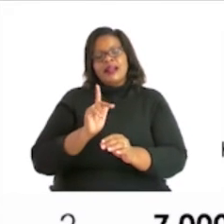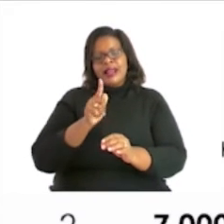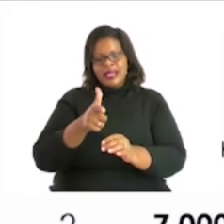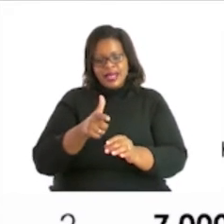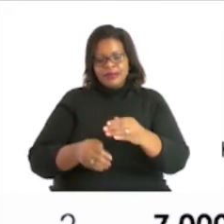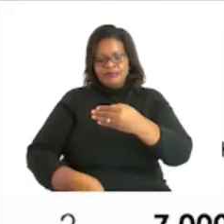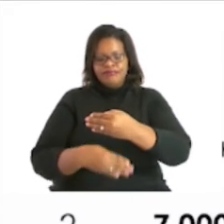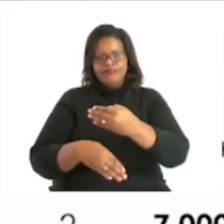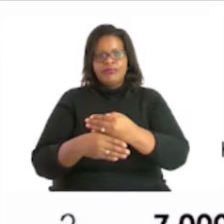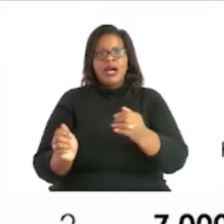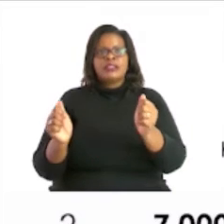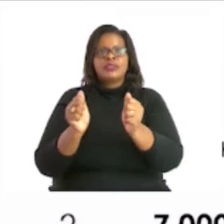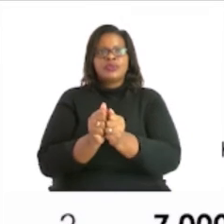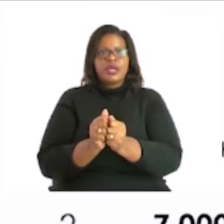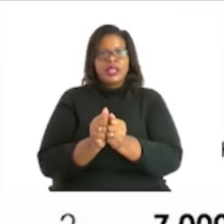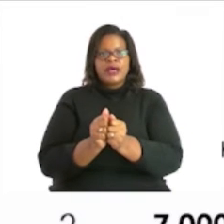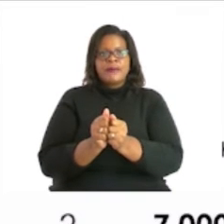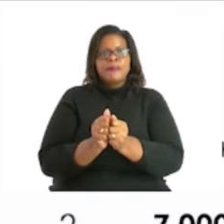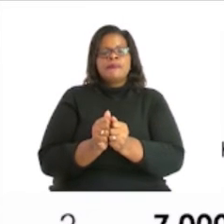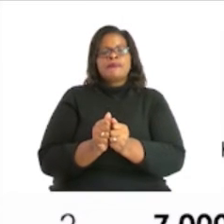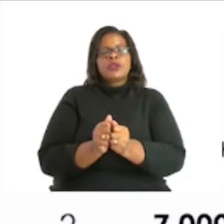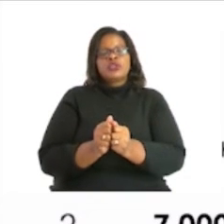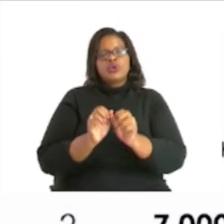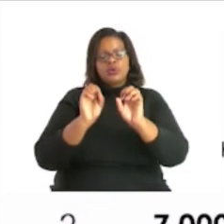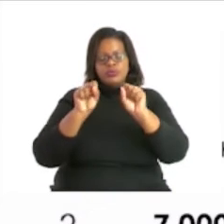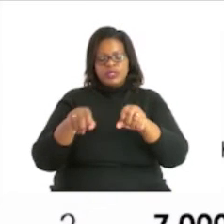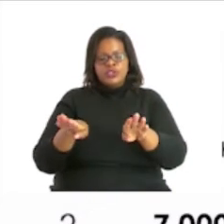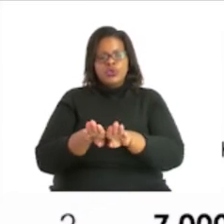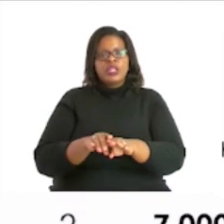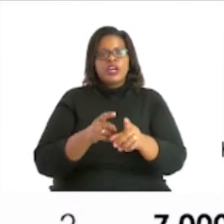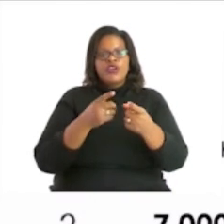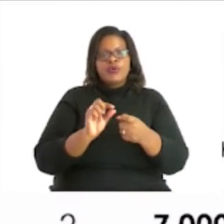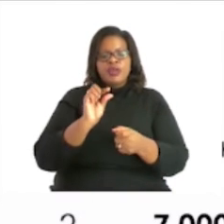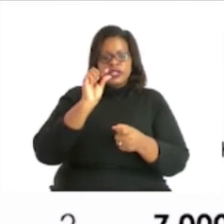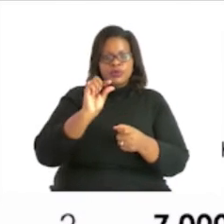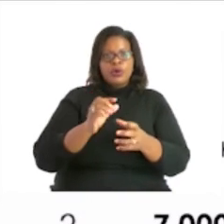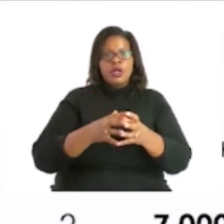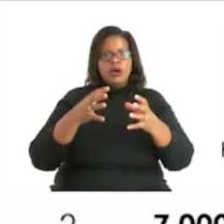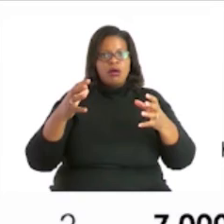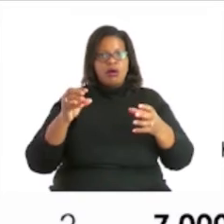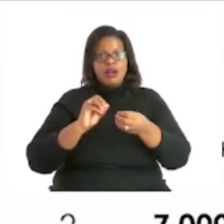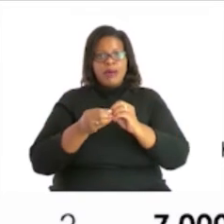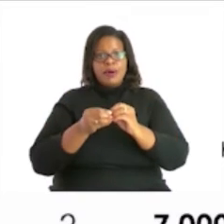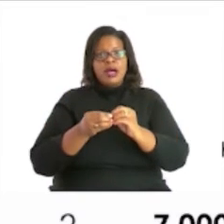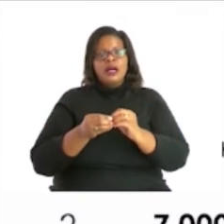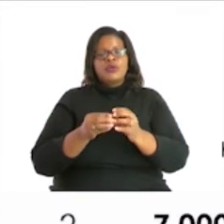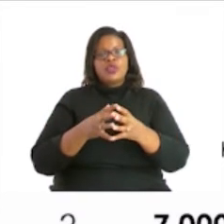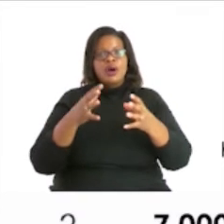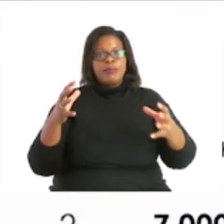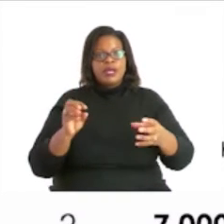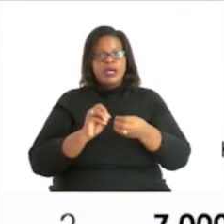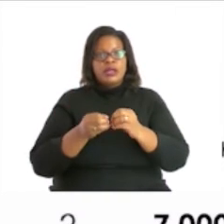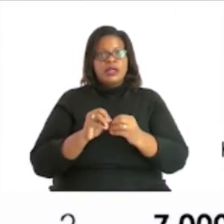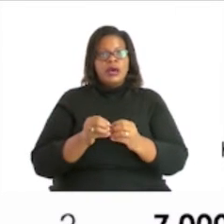together. So we're going to arrange them from the smallest number to the biggest. So our